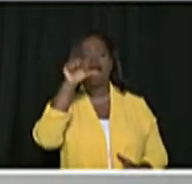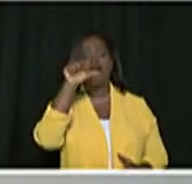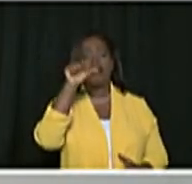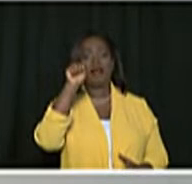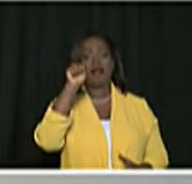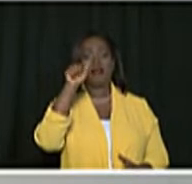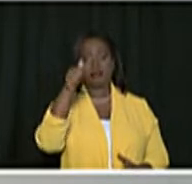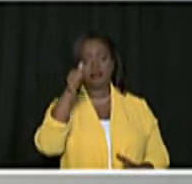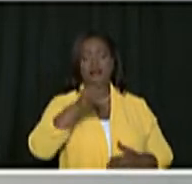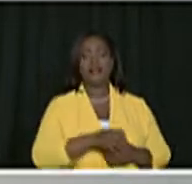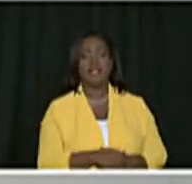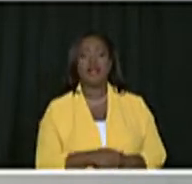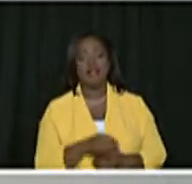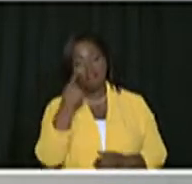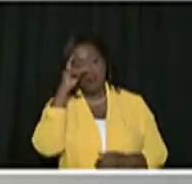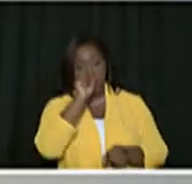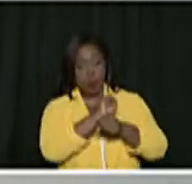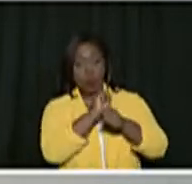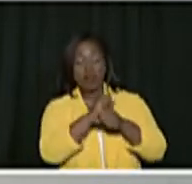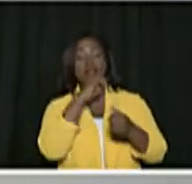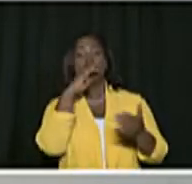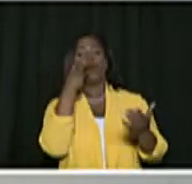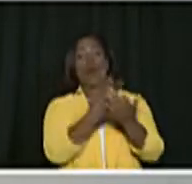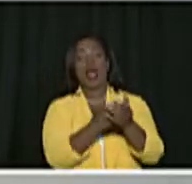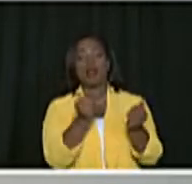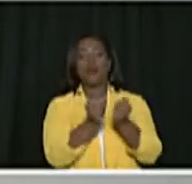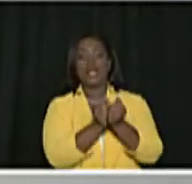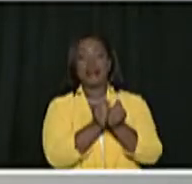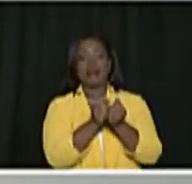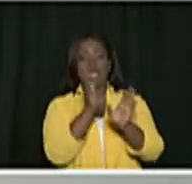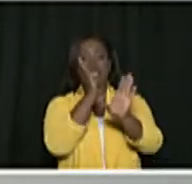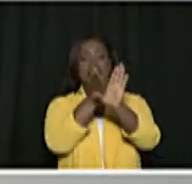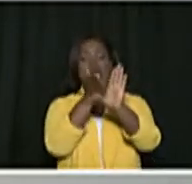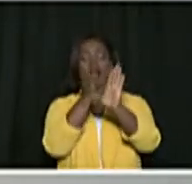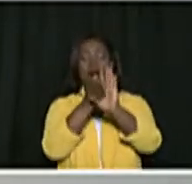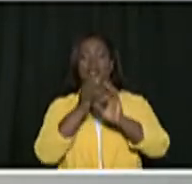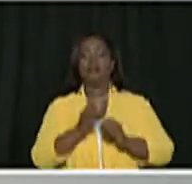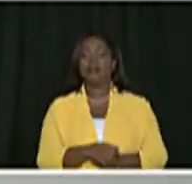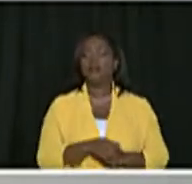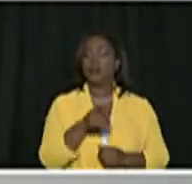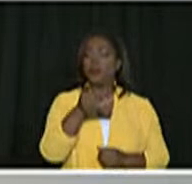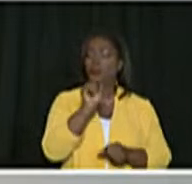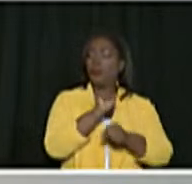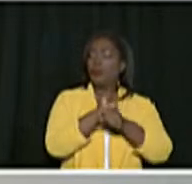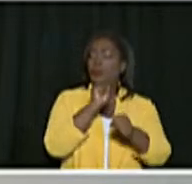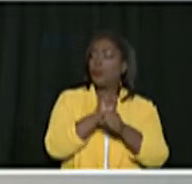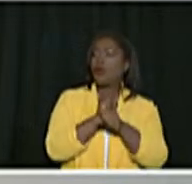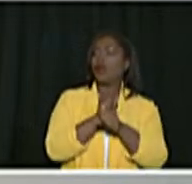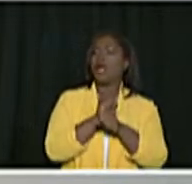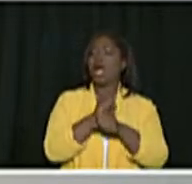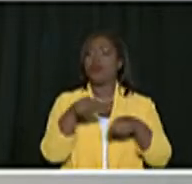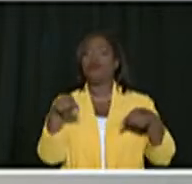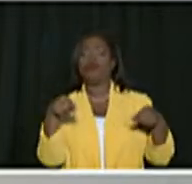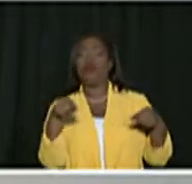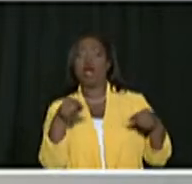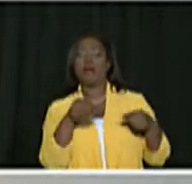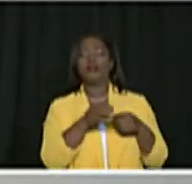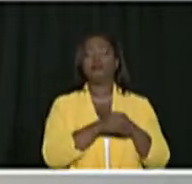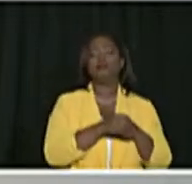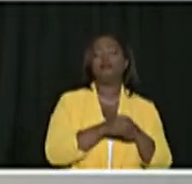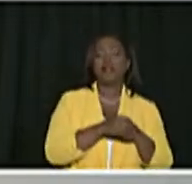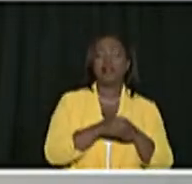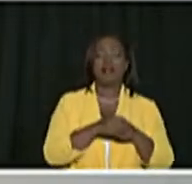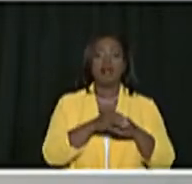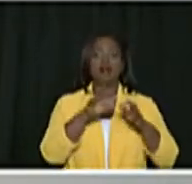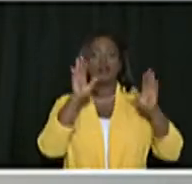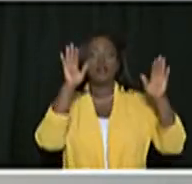psychologists that were mentioned in the regions, and the work on trauma is real and it is vast. And I think